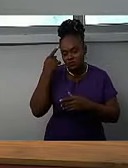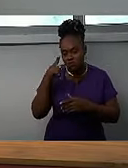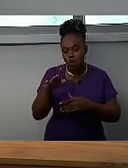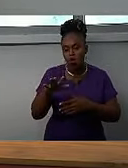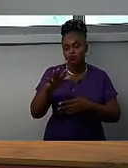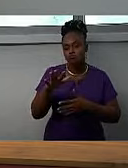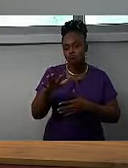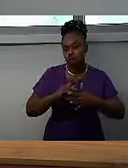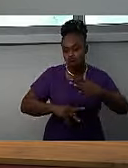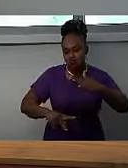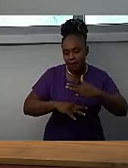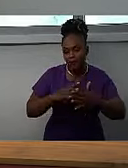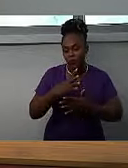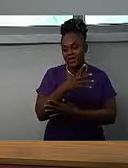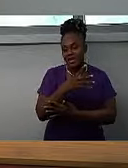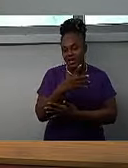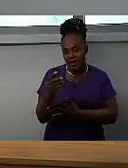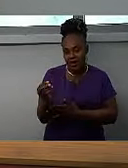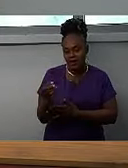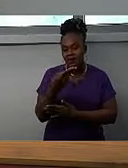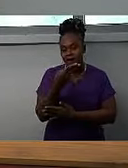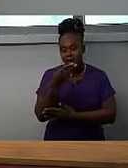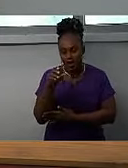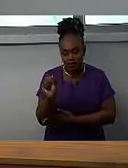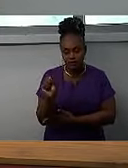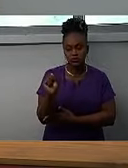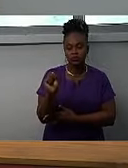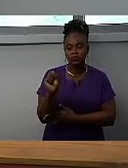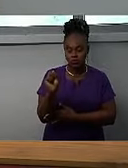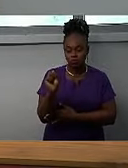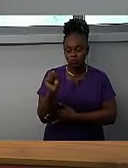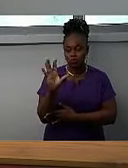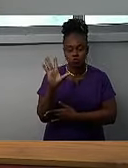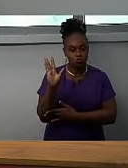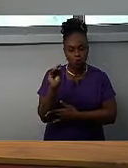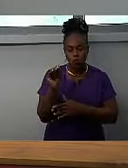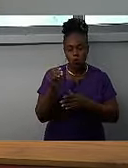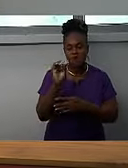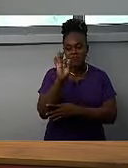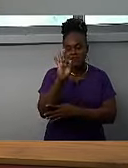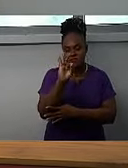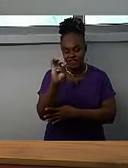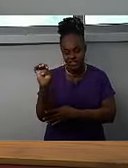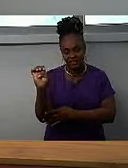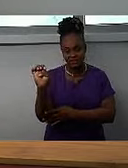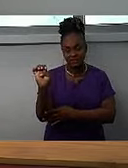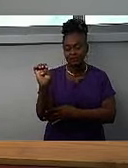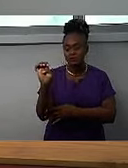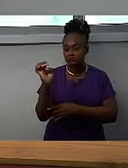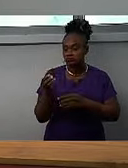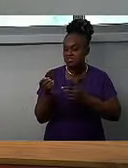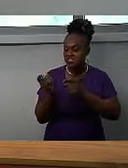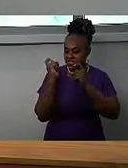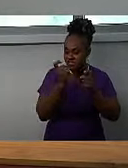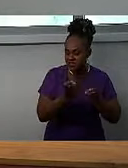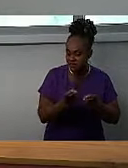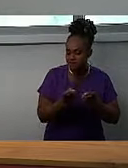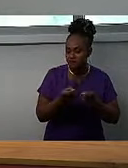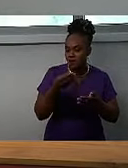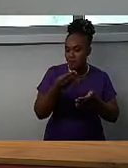at eliminating financial barriers to education, increasing subventions to schools and other